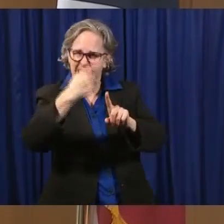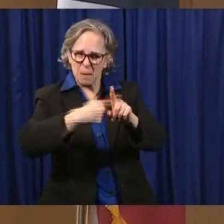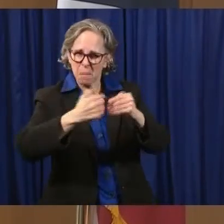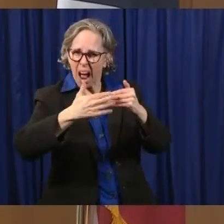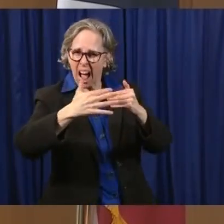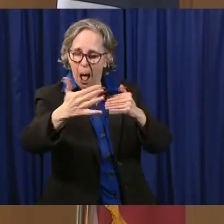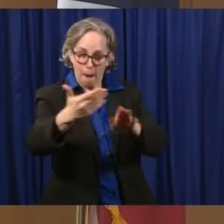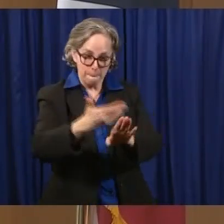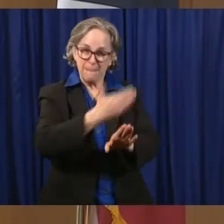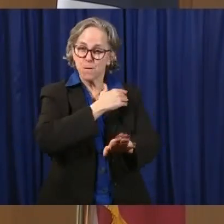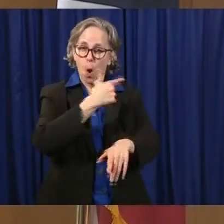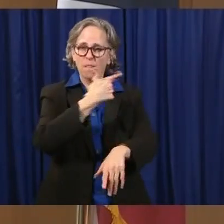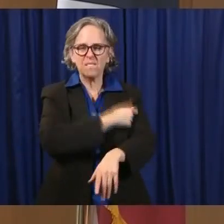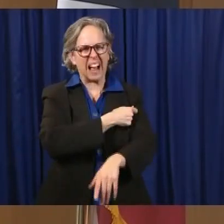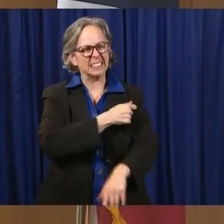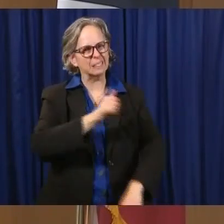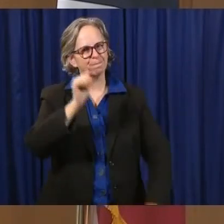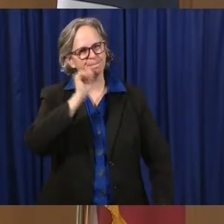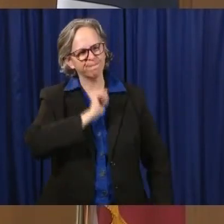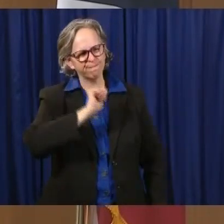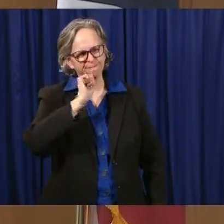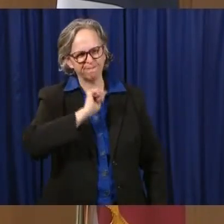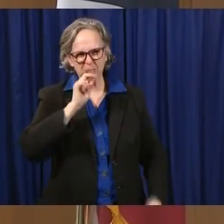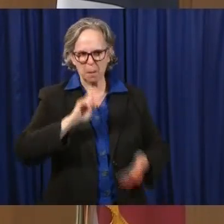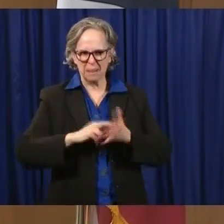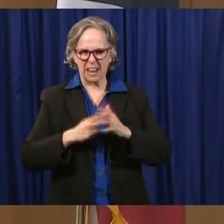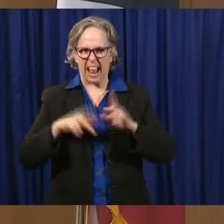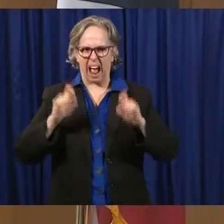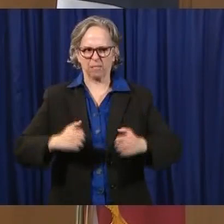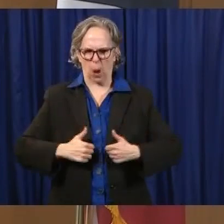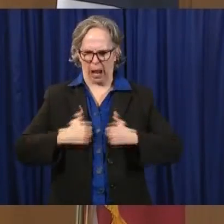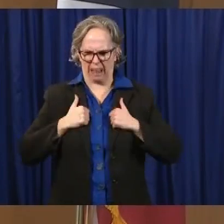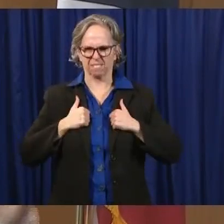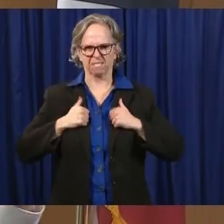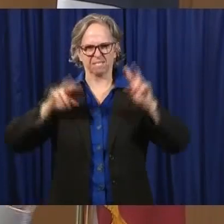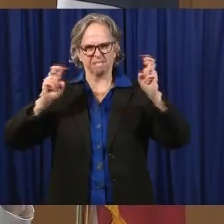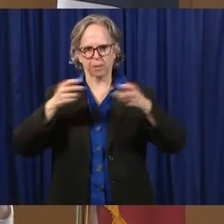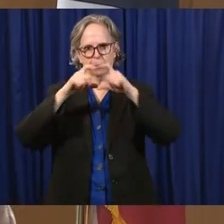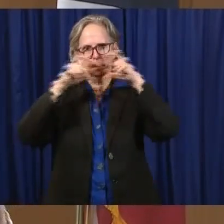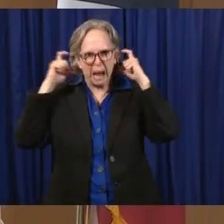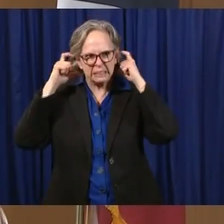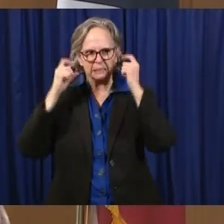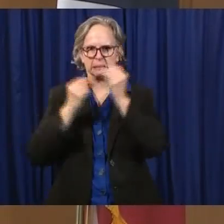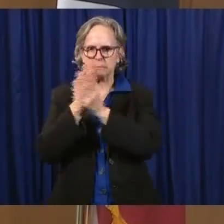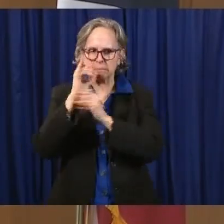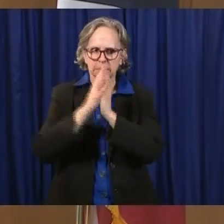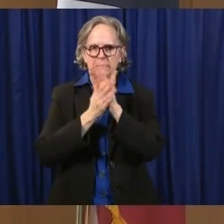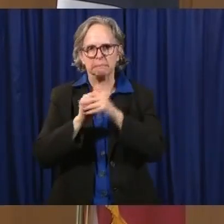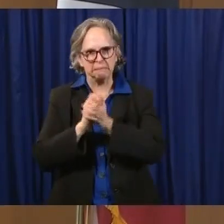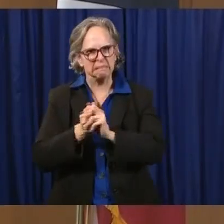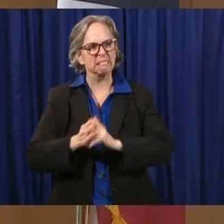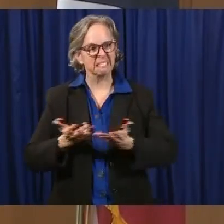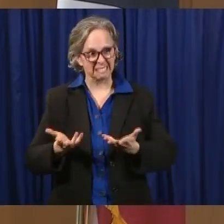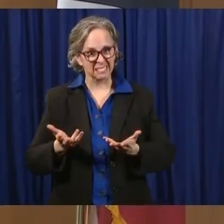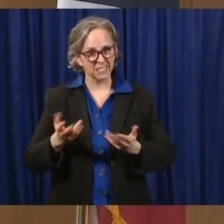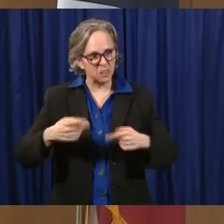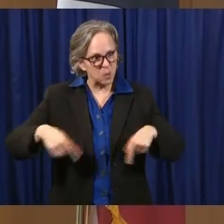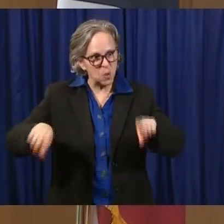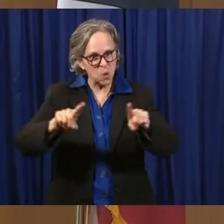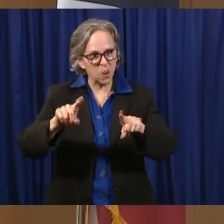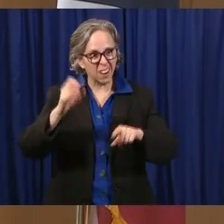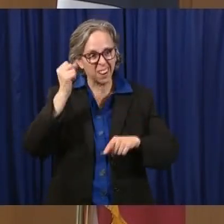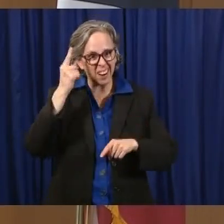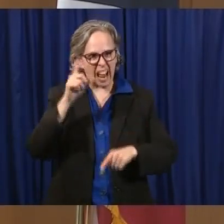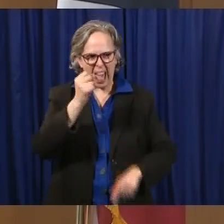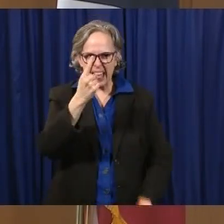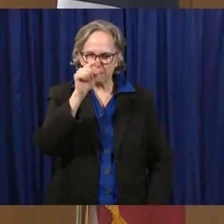it, but we're going to have to, everybody's either, both collectively as a state, 11.7 million people in the state